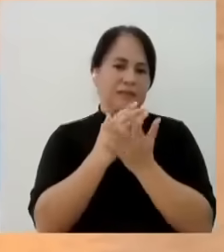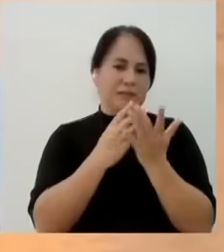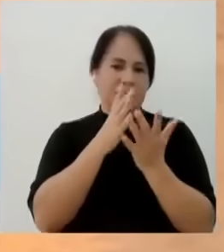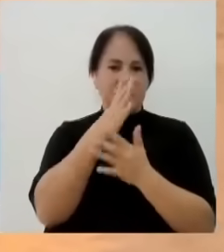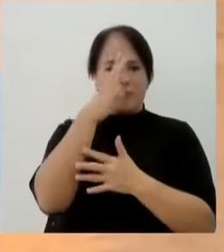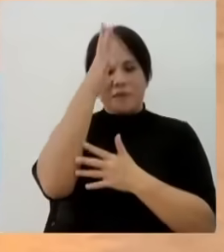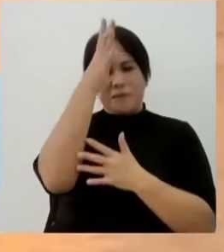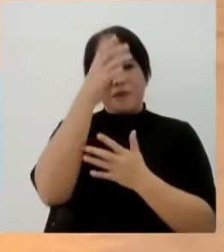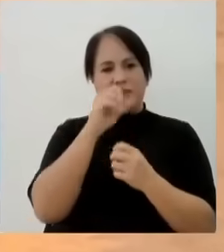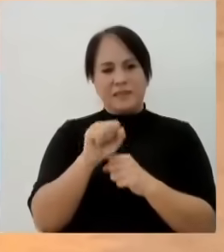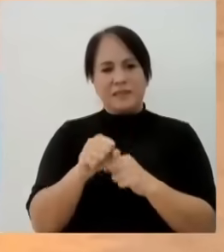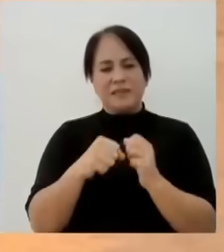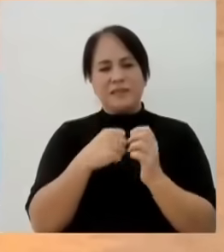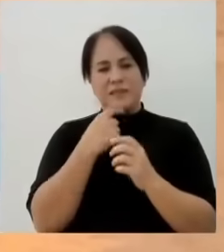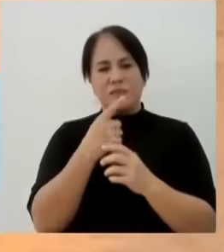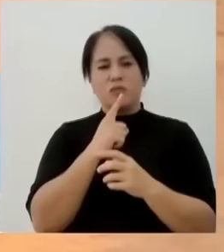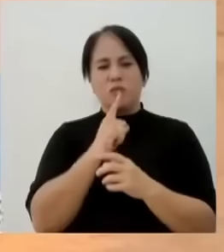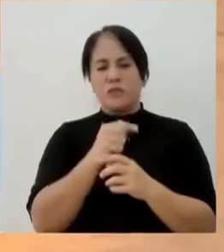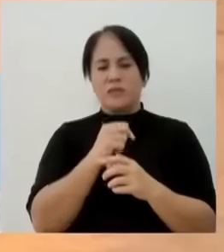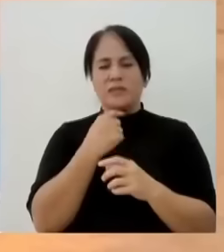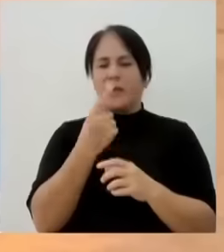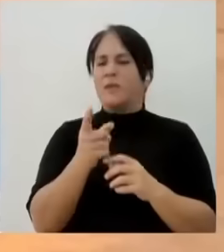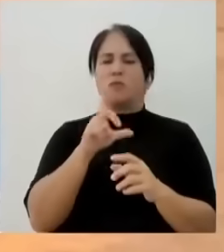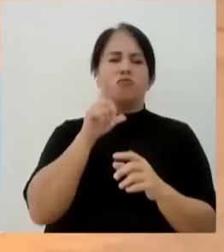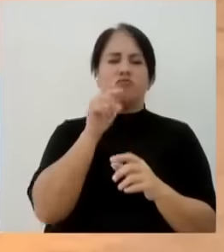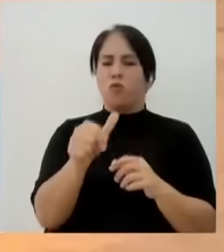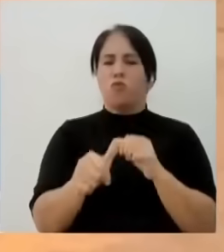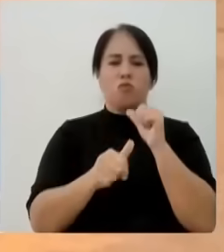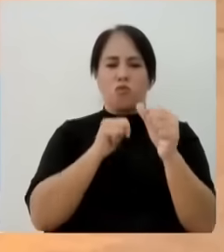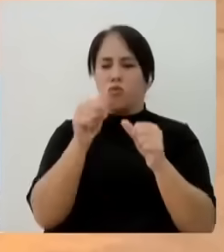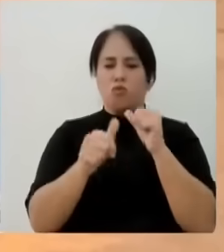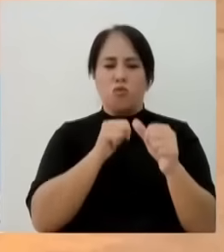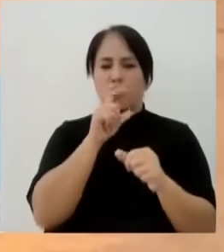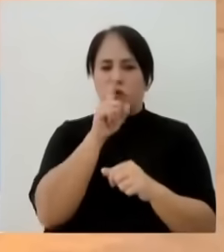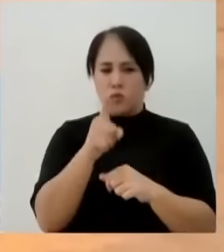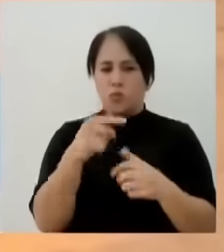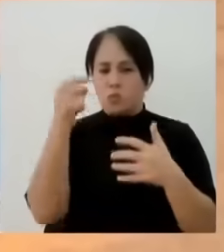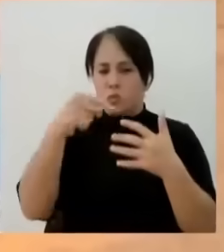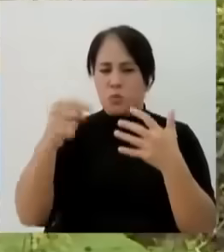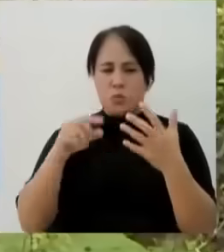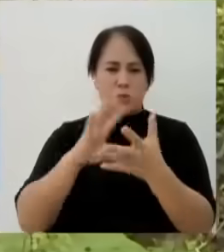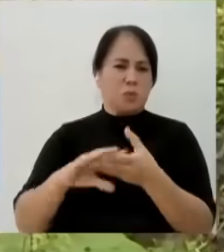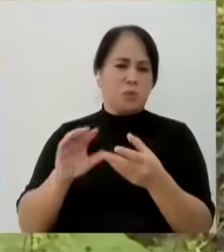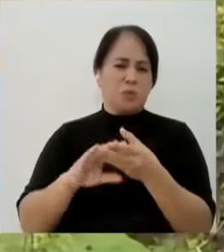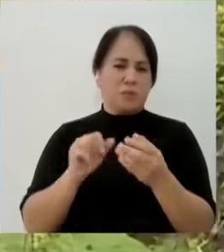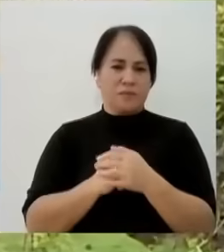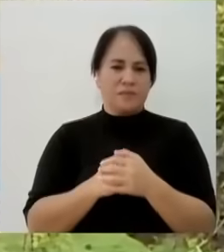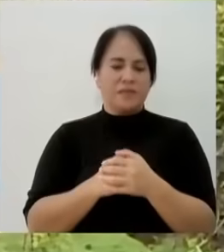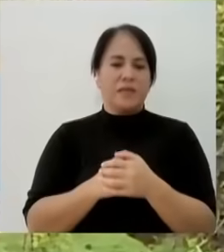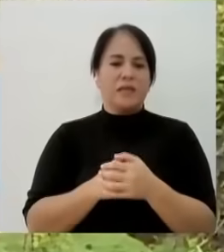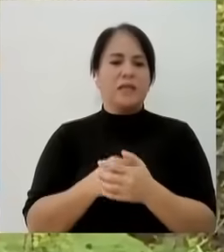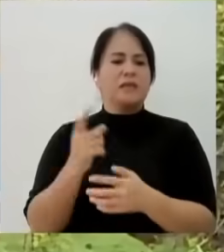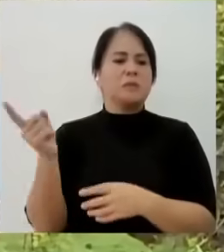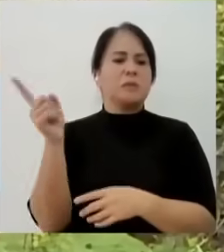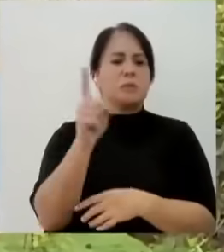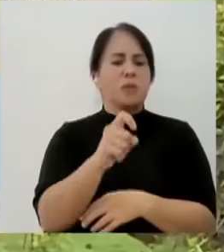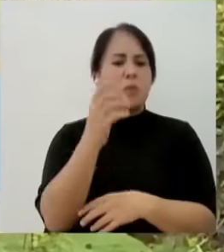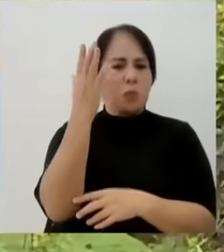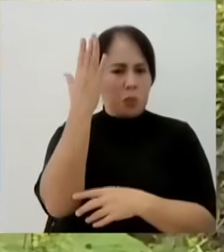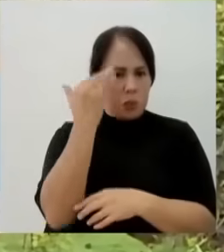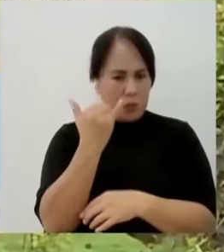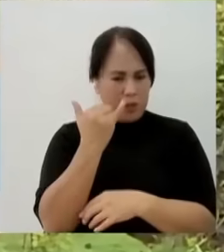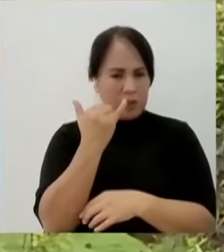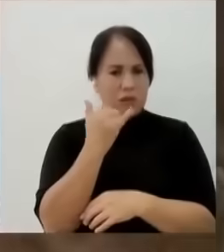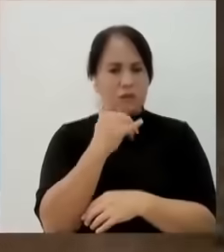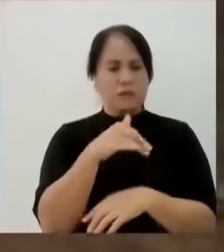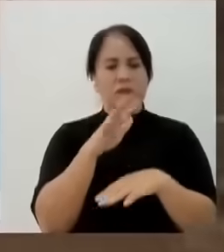course they were absolutely denying all the testimonies of these children. And when I asked them why would their kids,